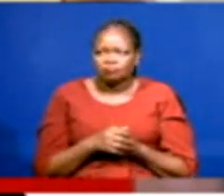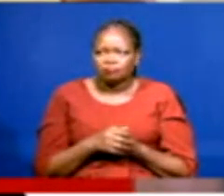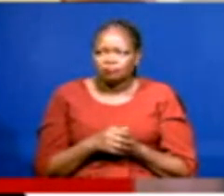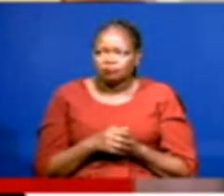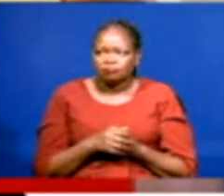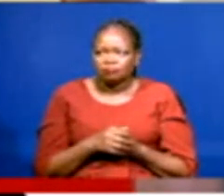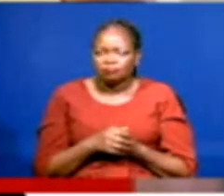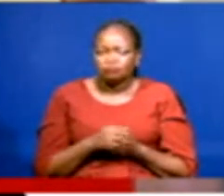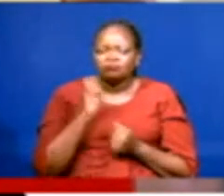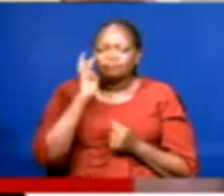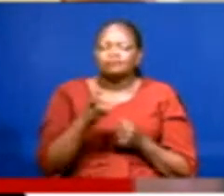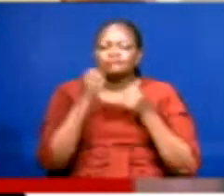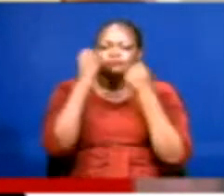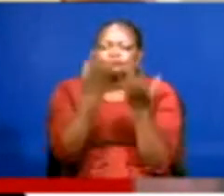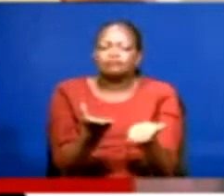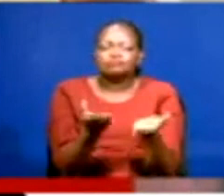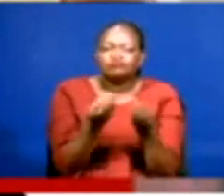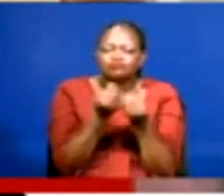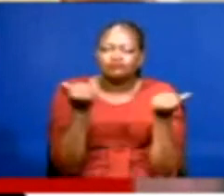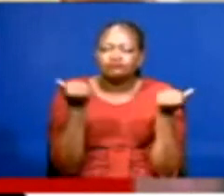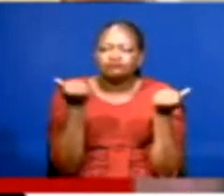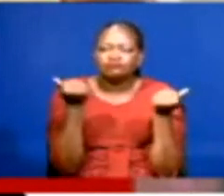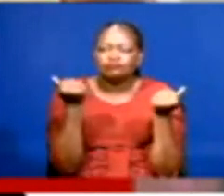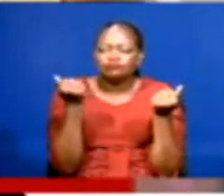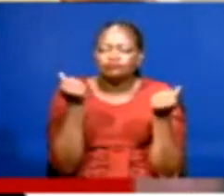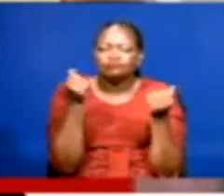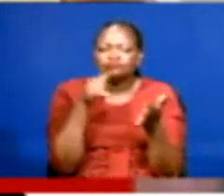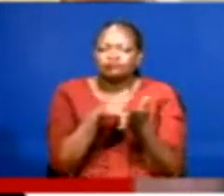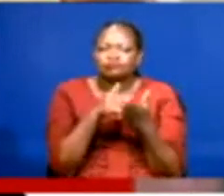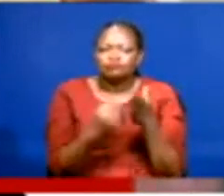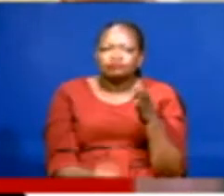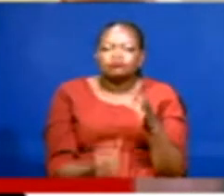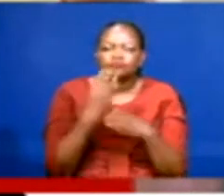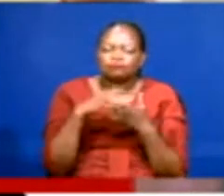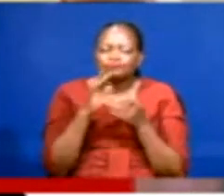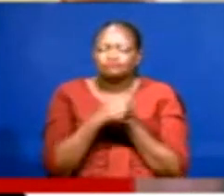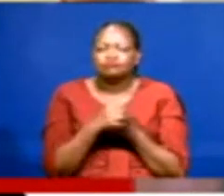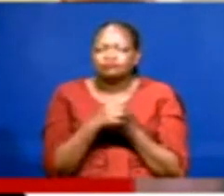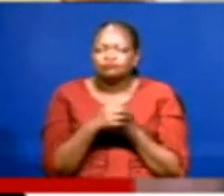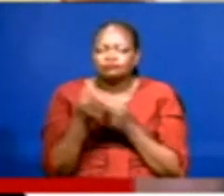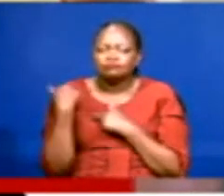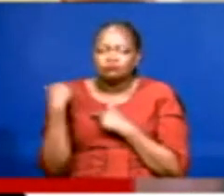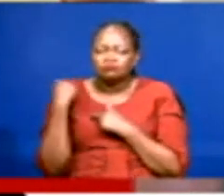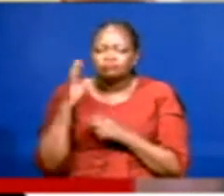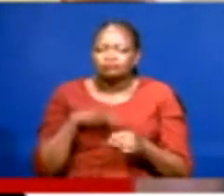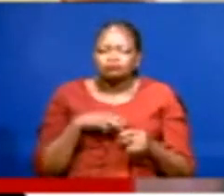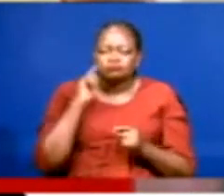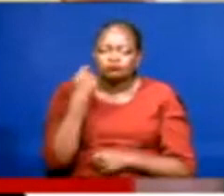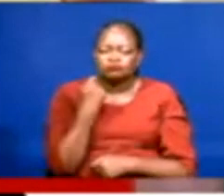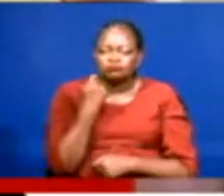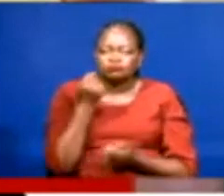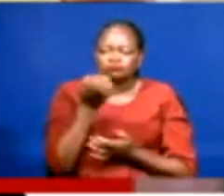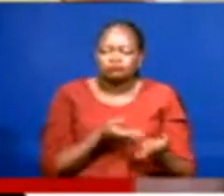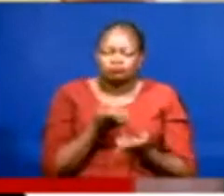during this convening will offer tangible solutions on inclusive growth, especially on the role of women in Kenya's